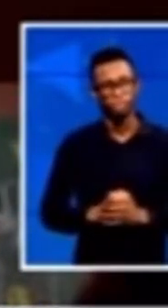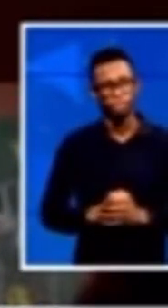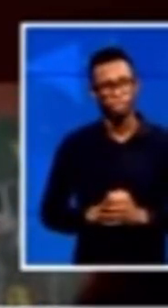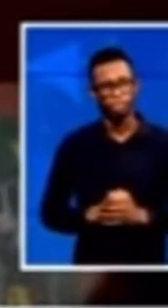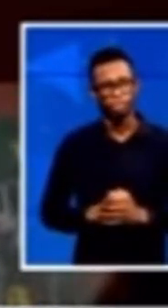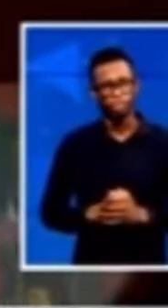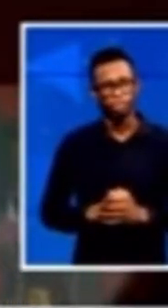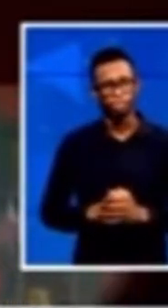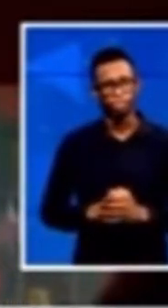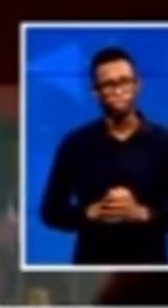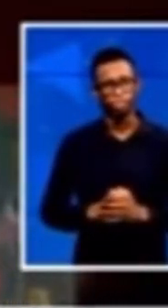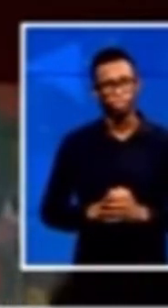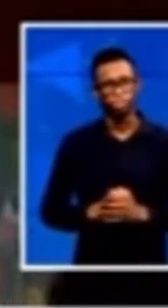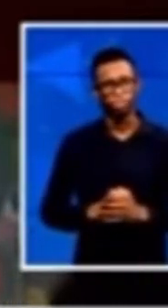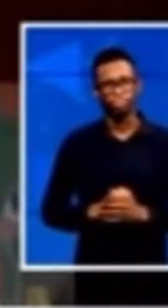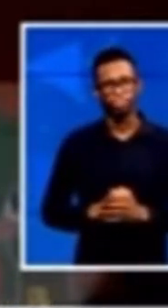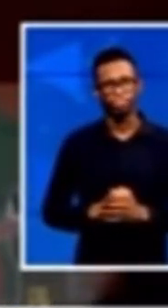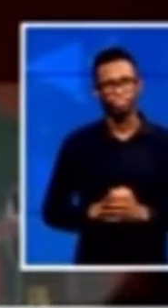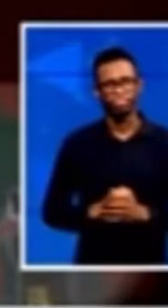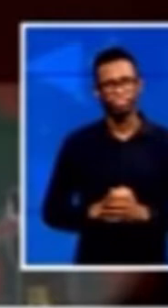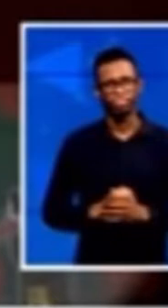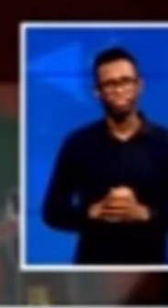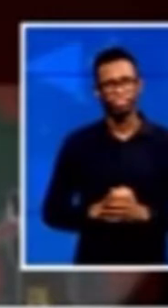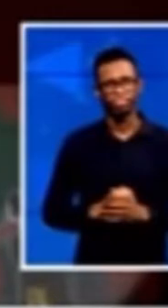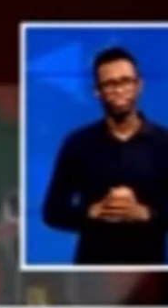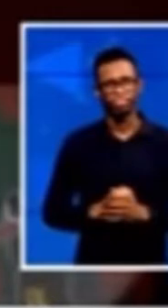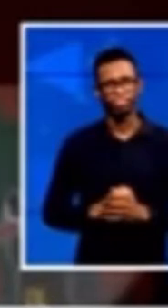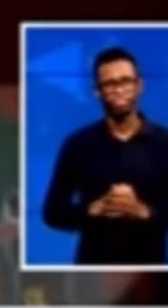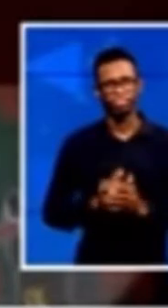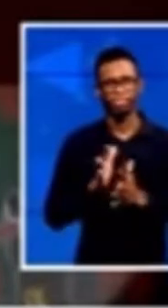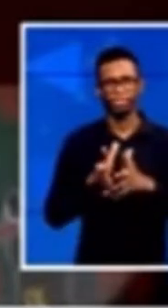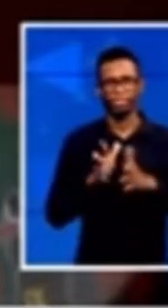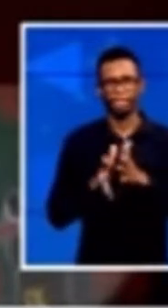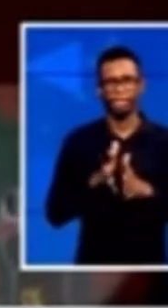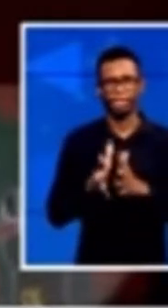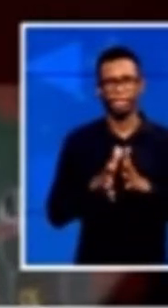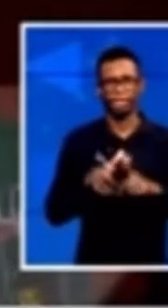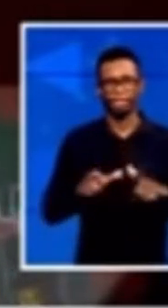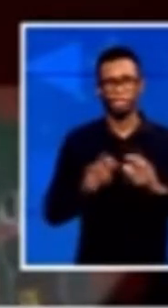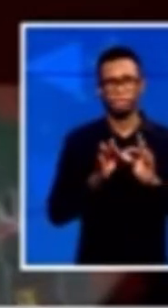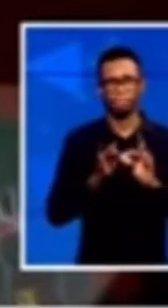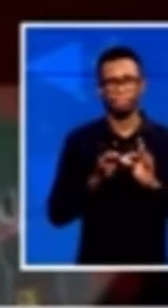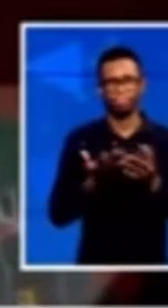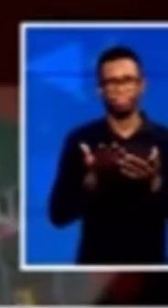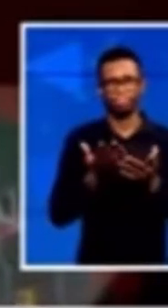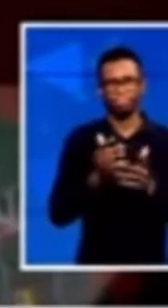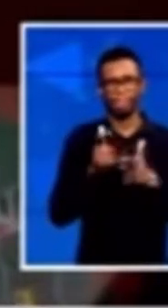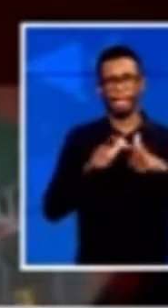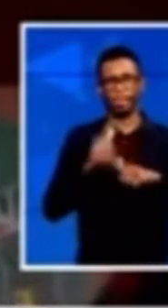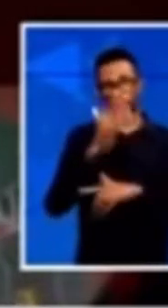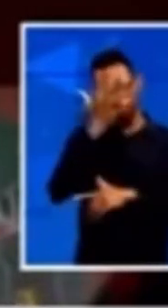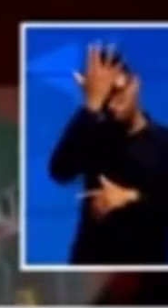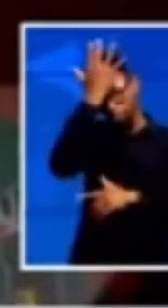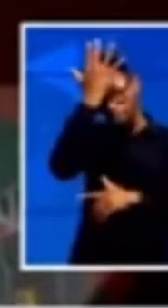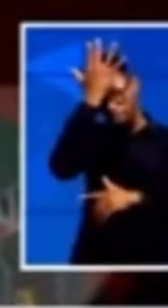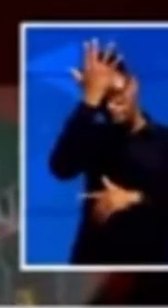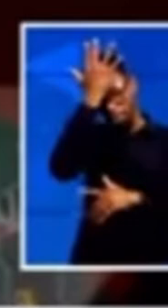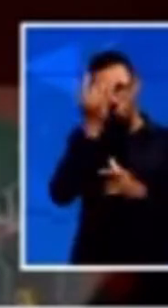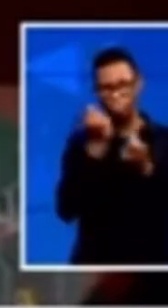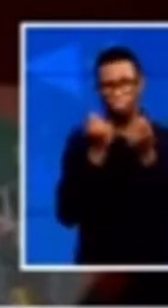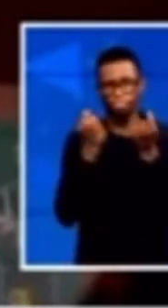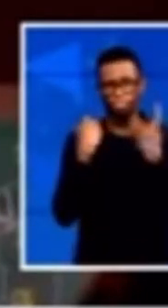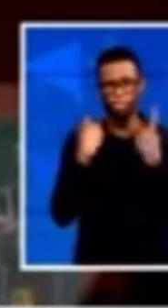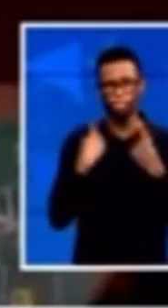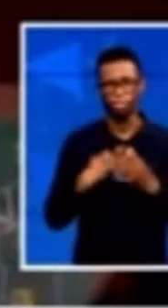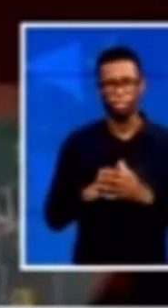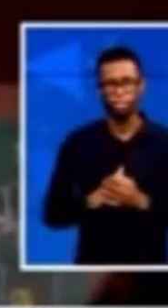large National Union of Mines, NUM. Although the ANC, including Mining Minister Susan Shabangu and President Zuma, made it clear that this